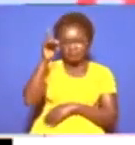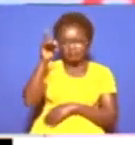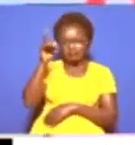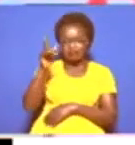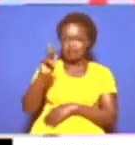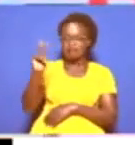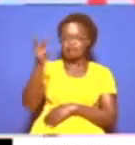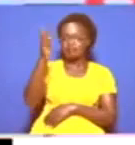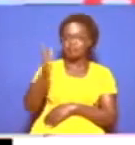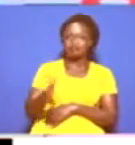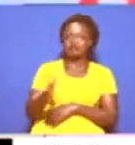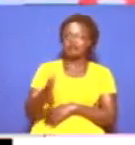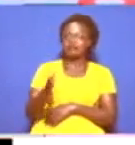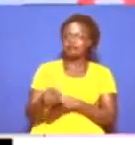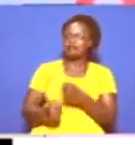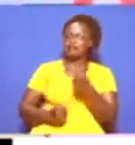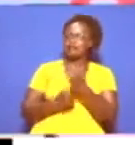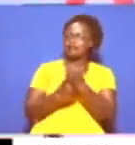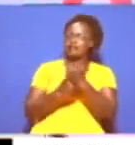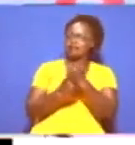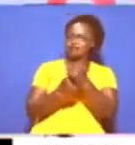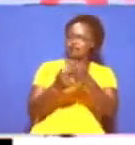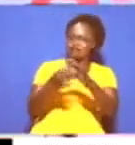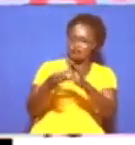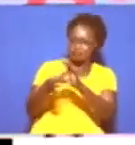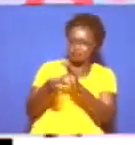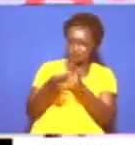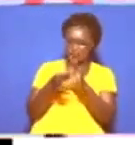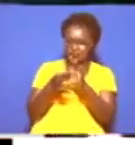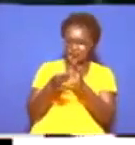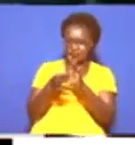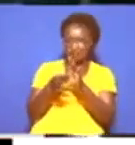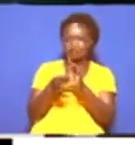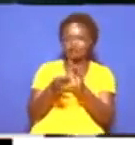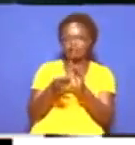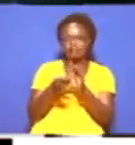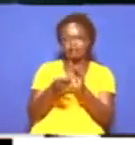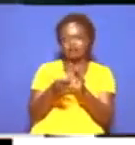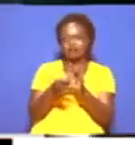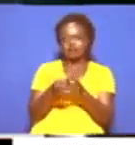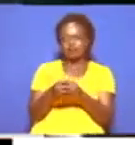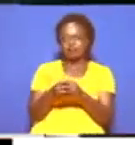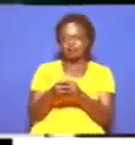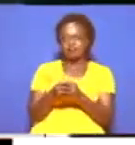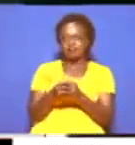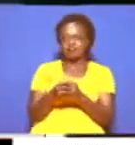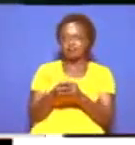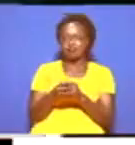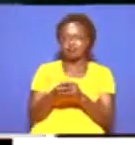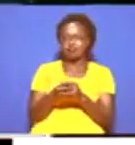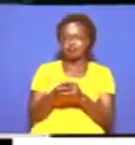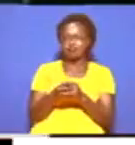Kenya, tushikane mikono, tutafute umoja.